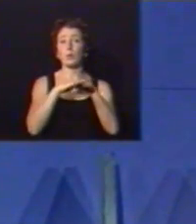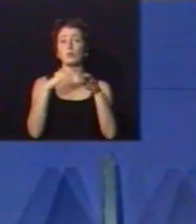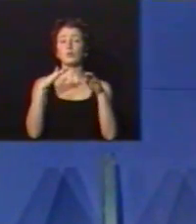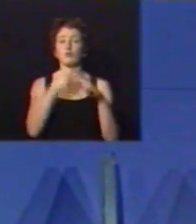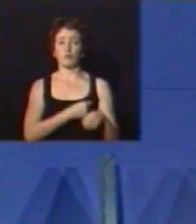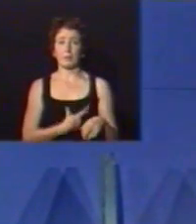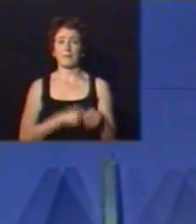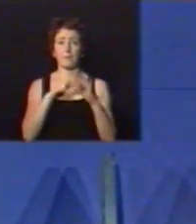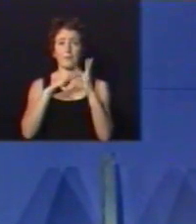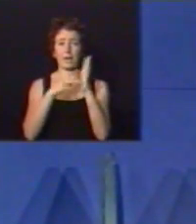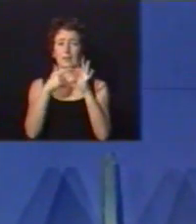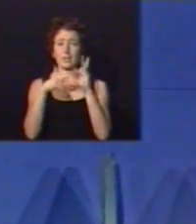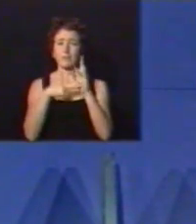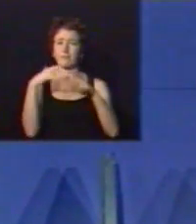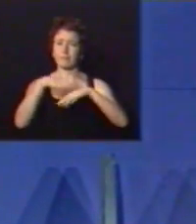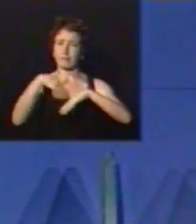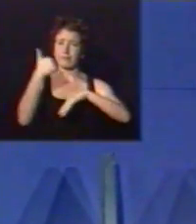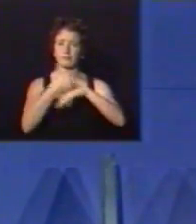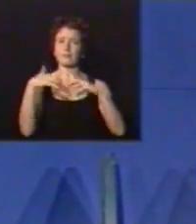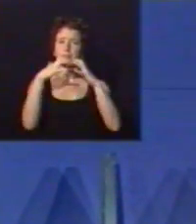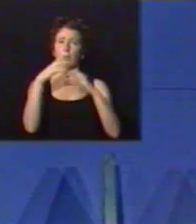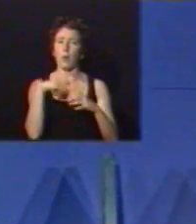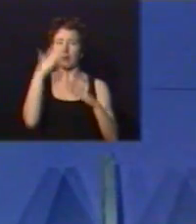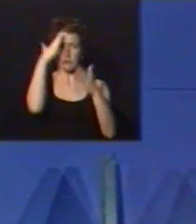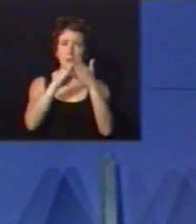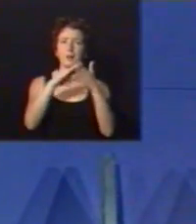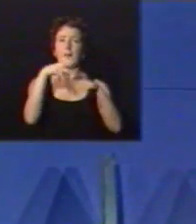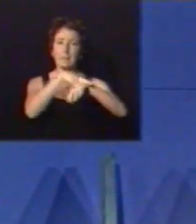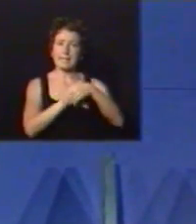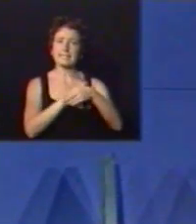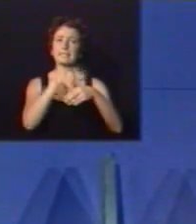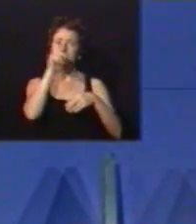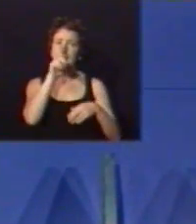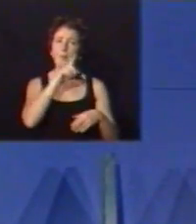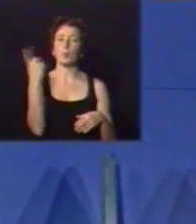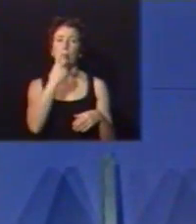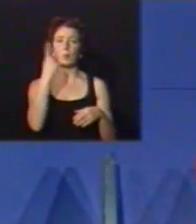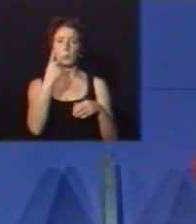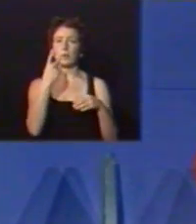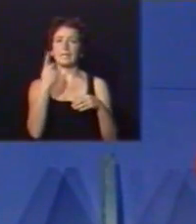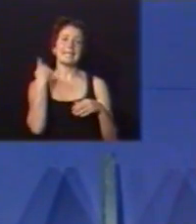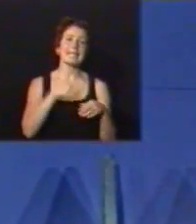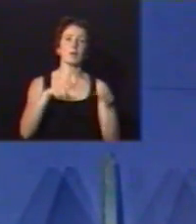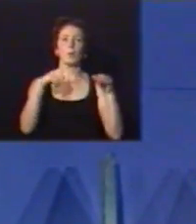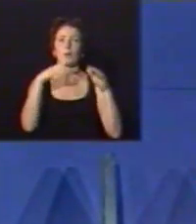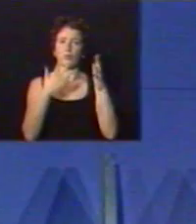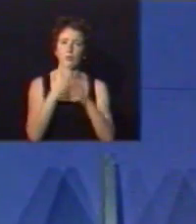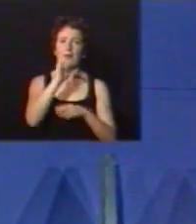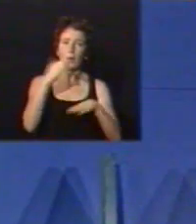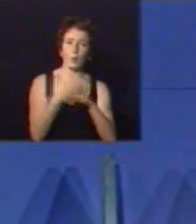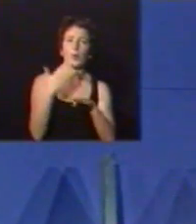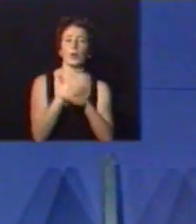perpetuate the memory of Victoria police members killed in the line of duty, and all of their money, up to $2 million a year, goes